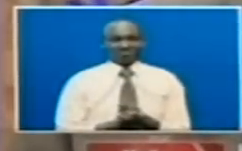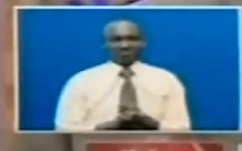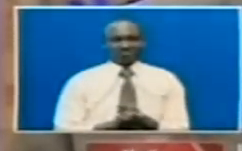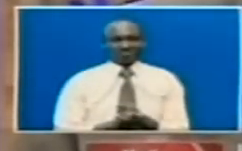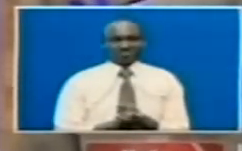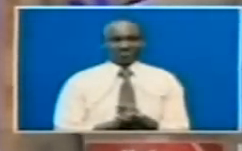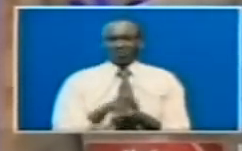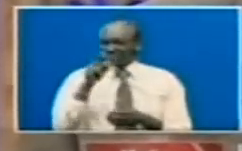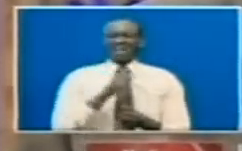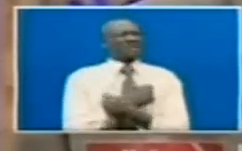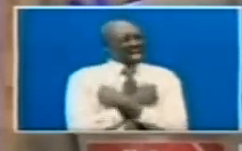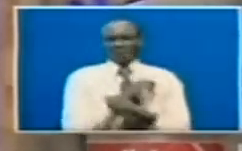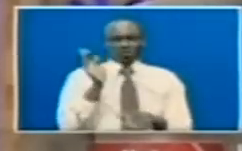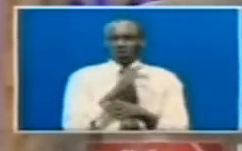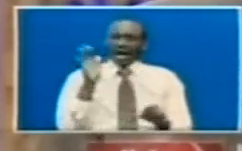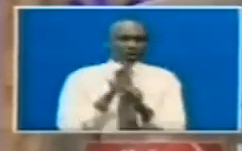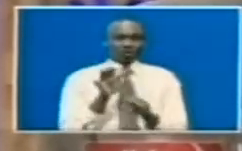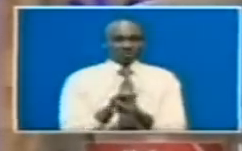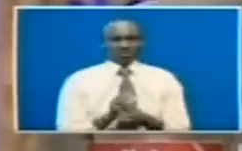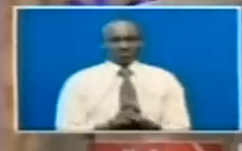Seriously? Alipenda? Sana.